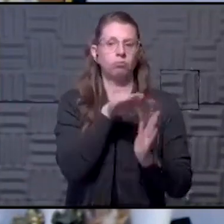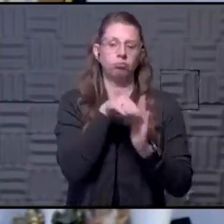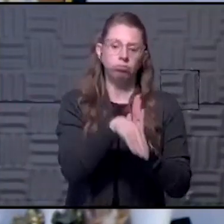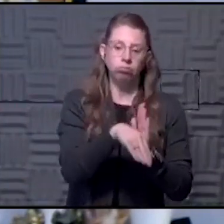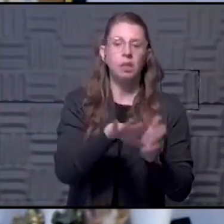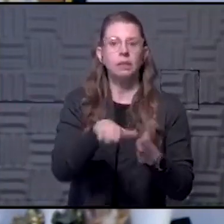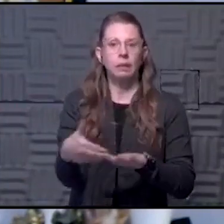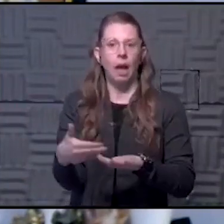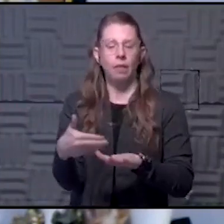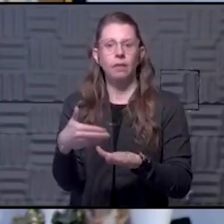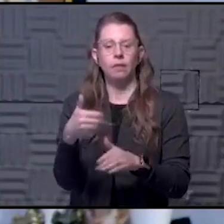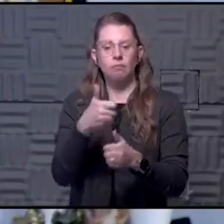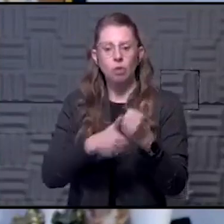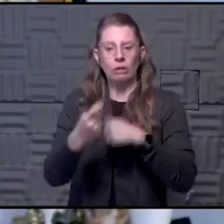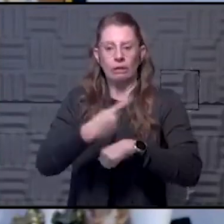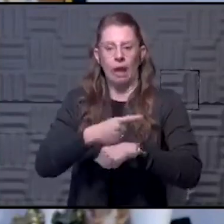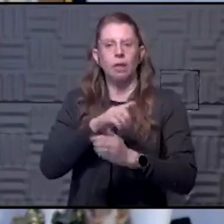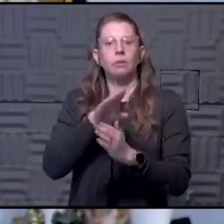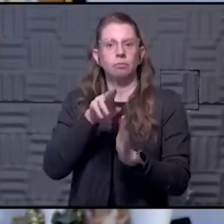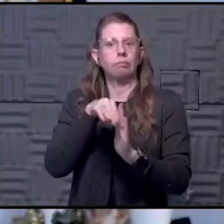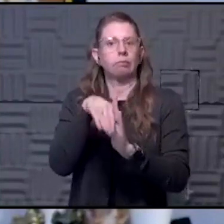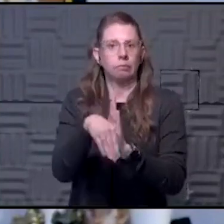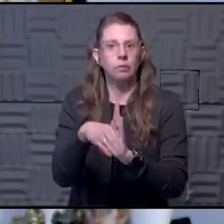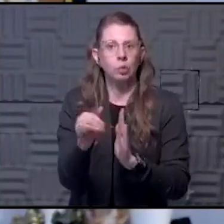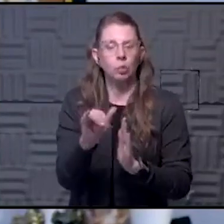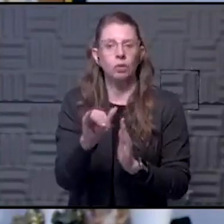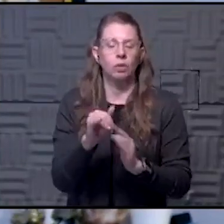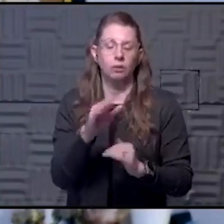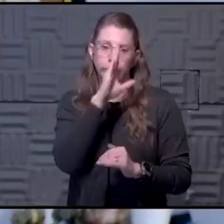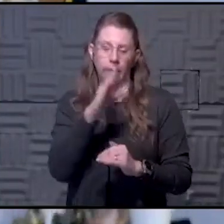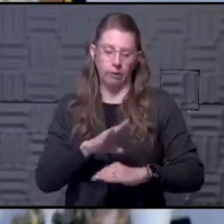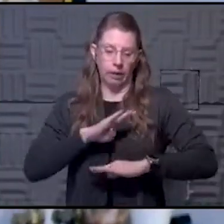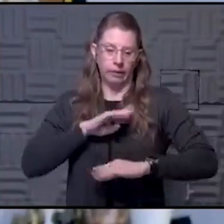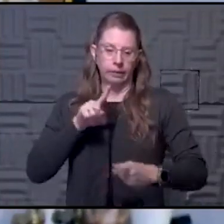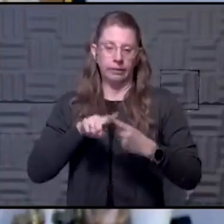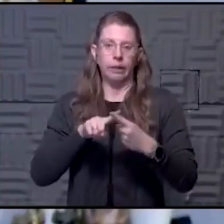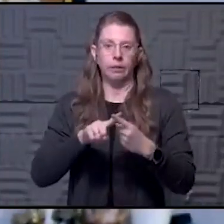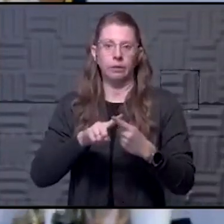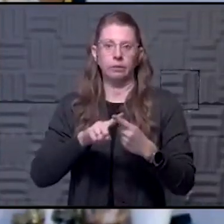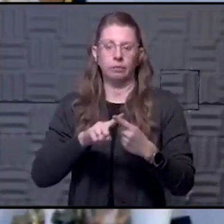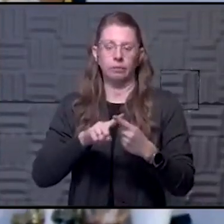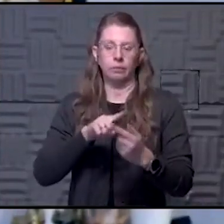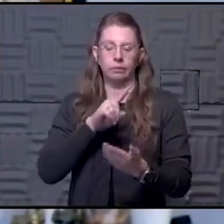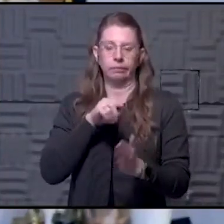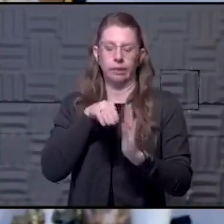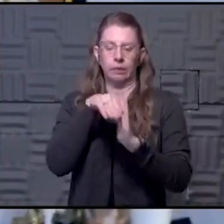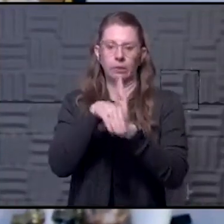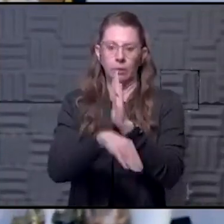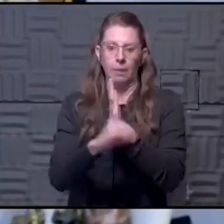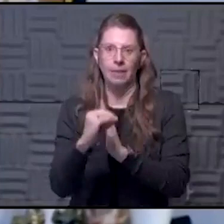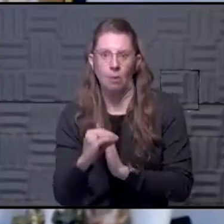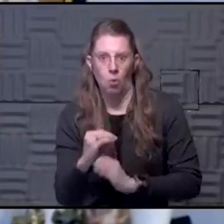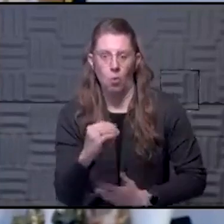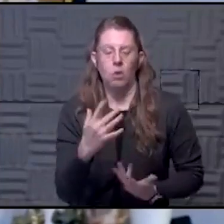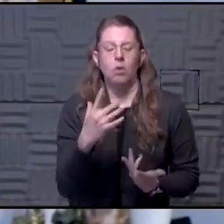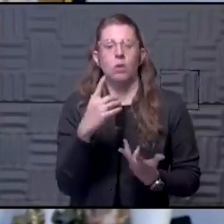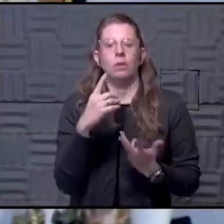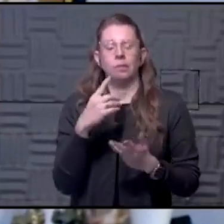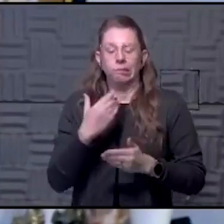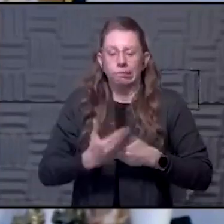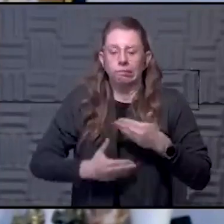deaths per day are dropping. Obviously, we're never satisfied until we get down to zero. So we still have a ways to